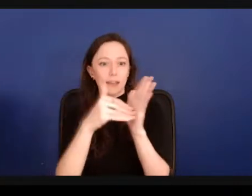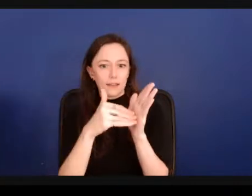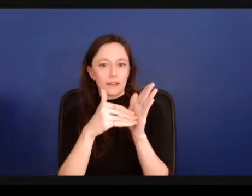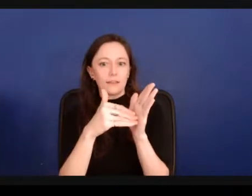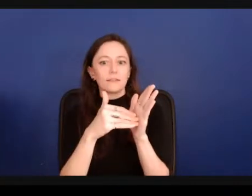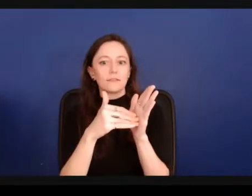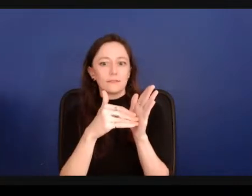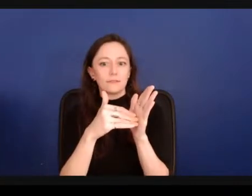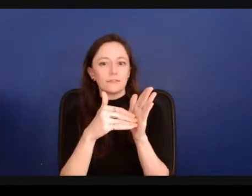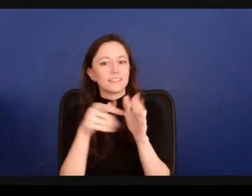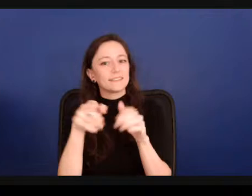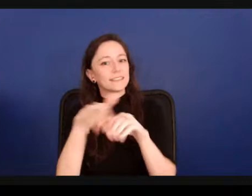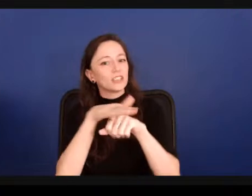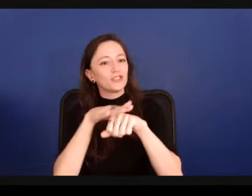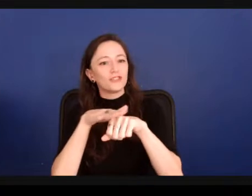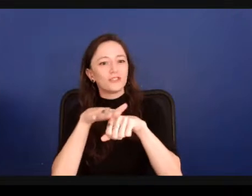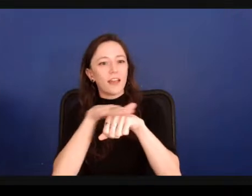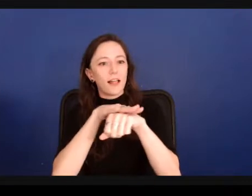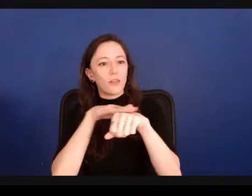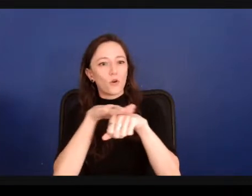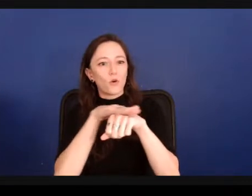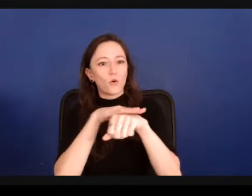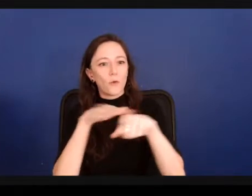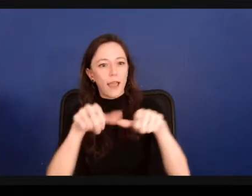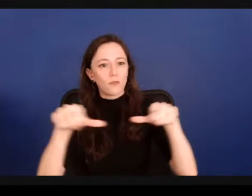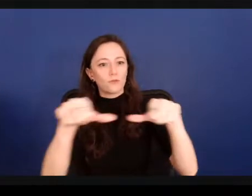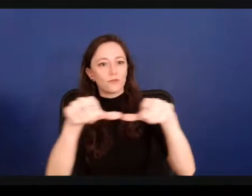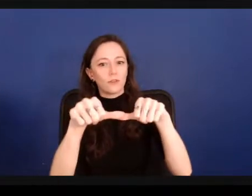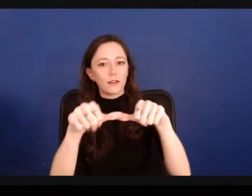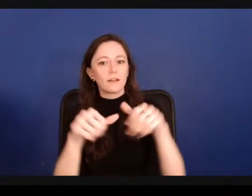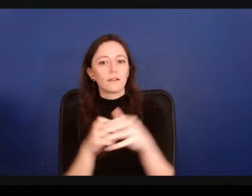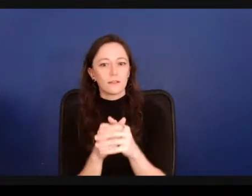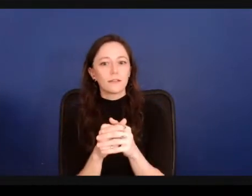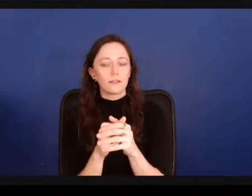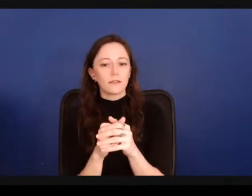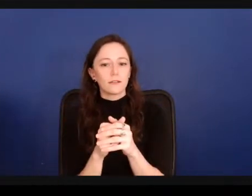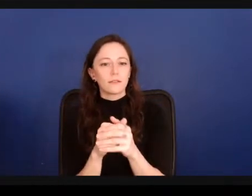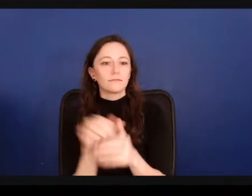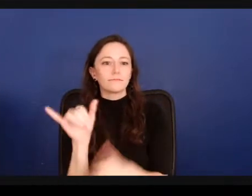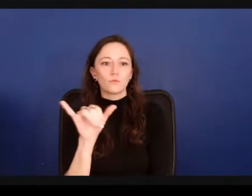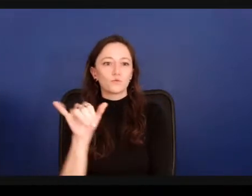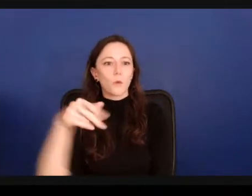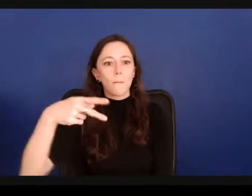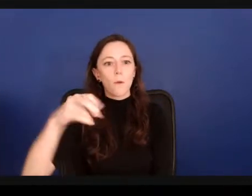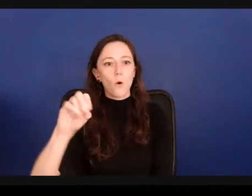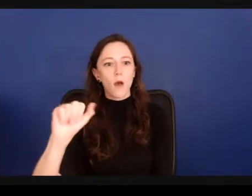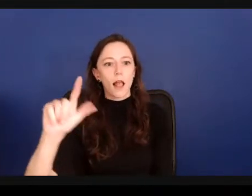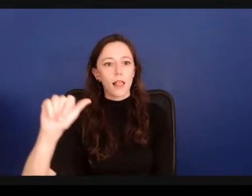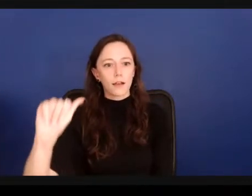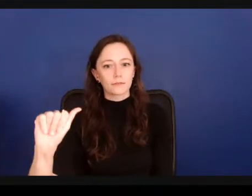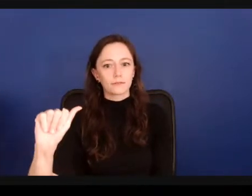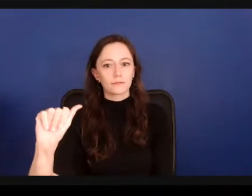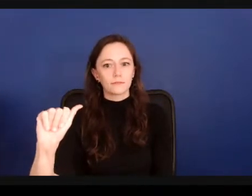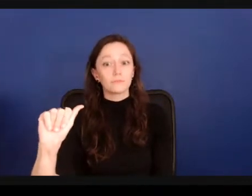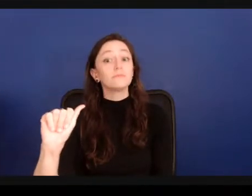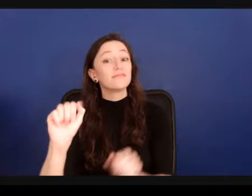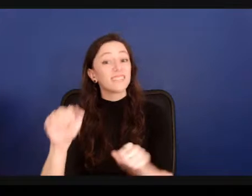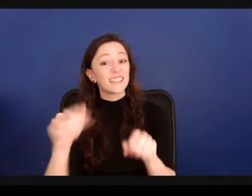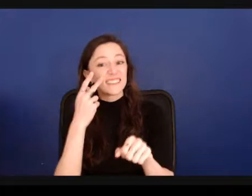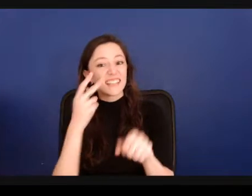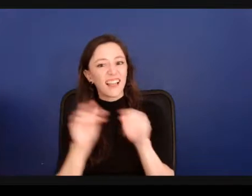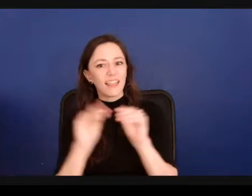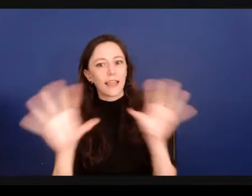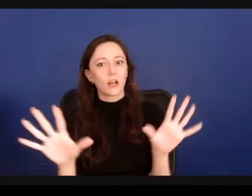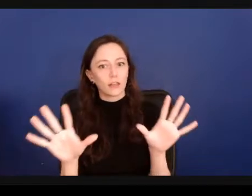shallow region, we're filtering out that deep earthquake signal of Pahala as well. So it's a cleaner signal here. You can see in the shallow regions,